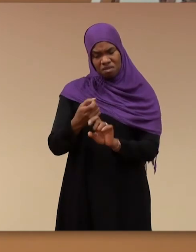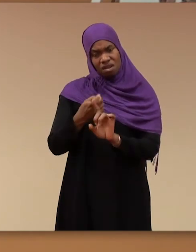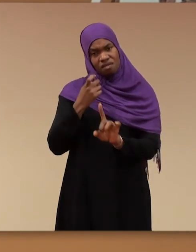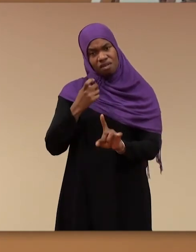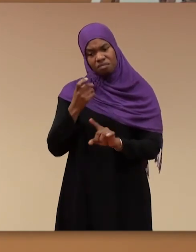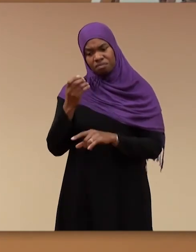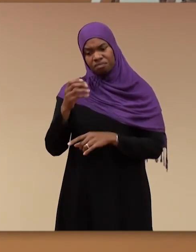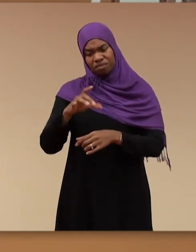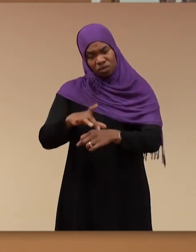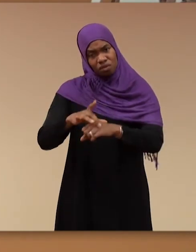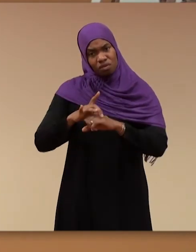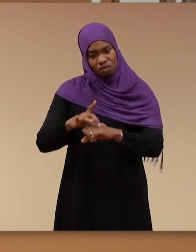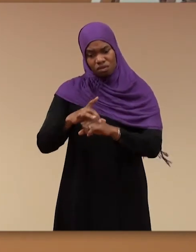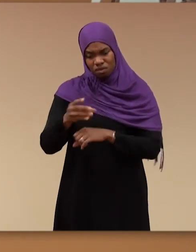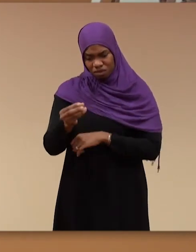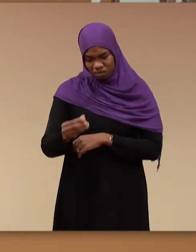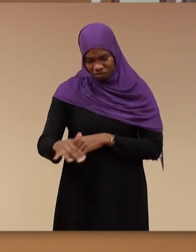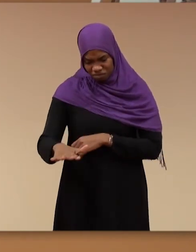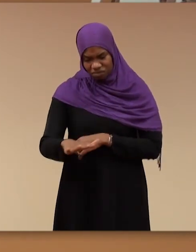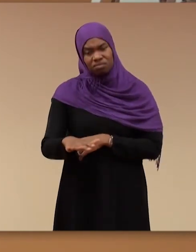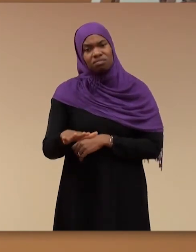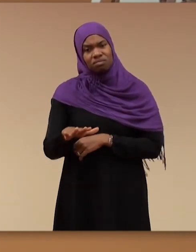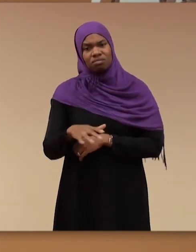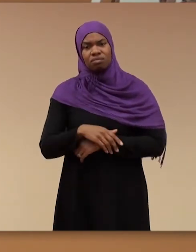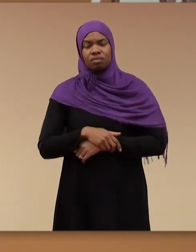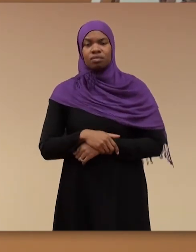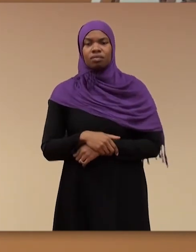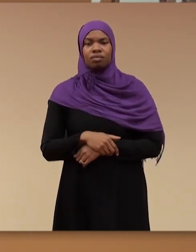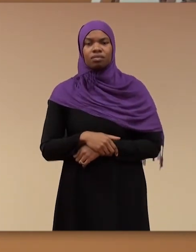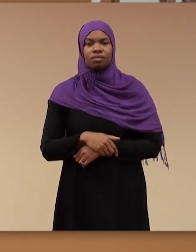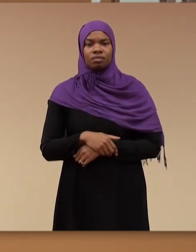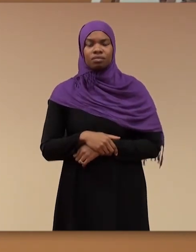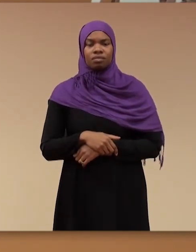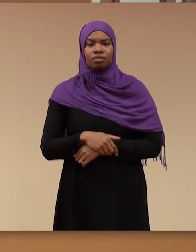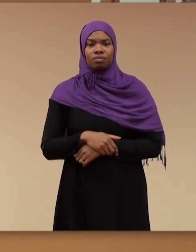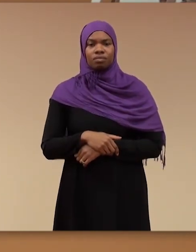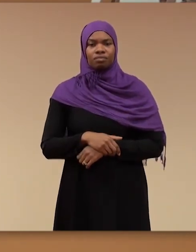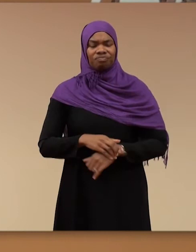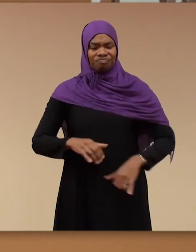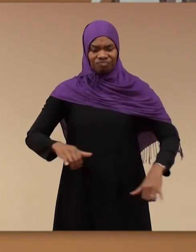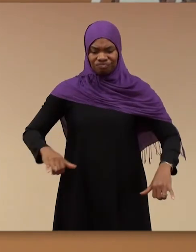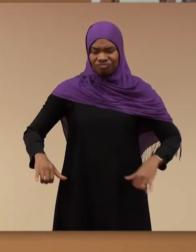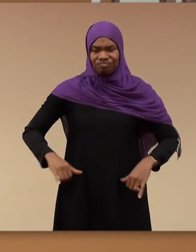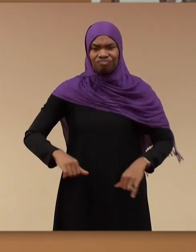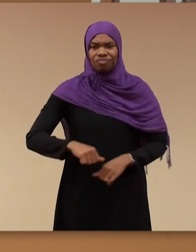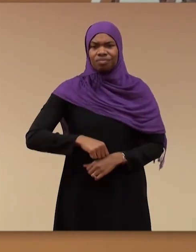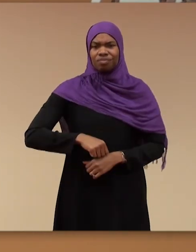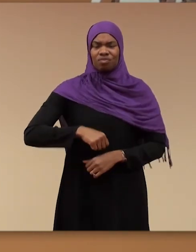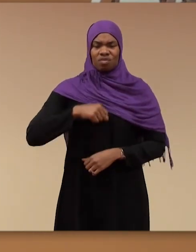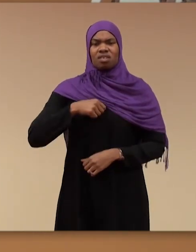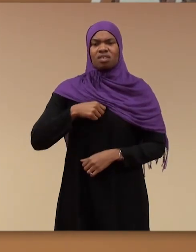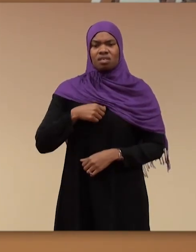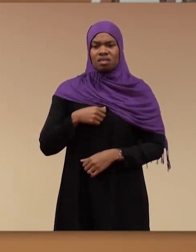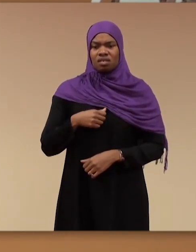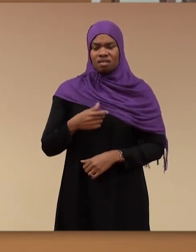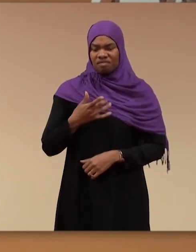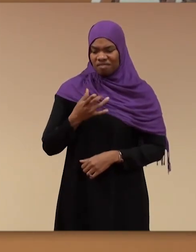arrogance, no pride, no viciousness, no malice, no hatred,